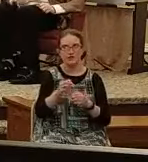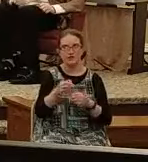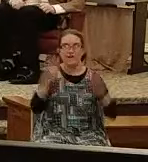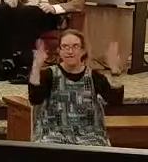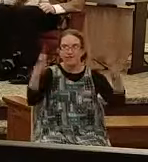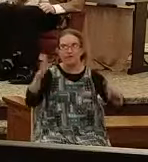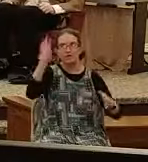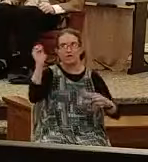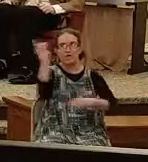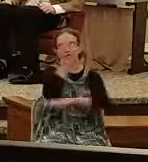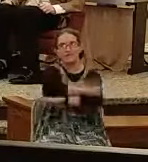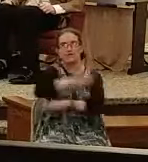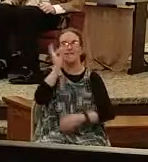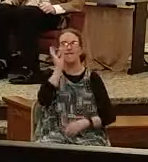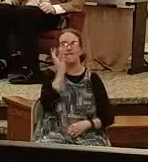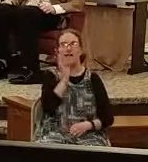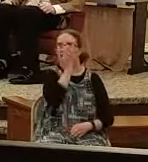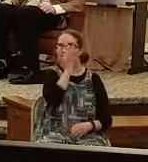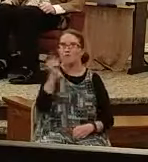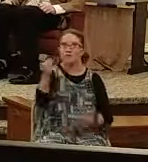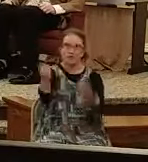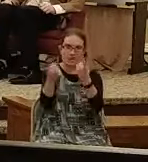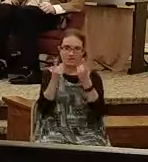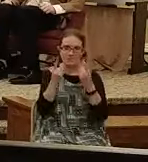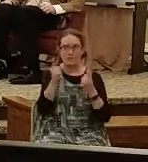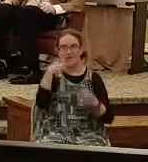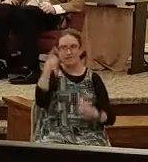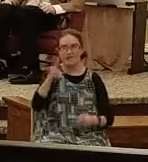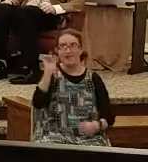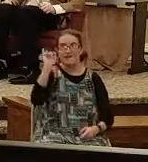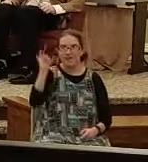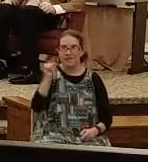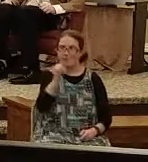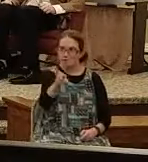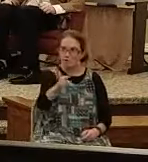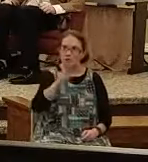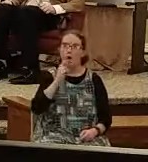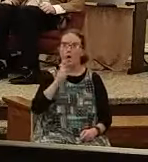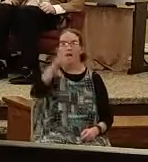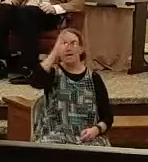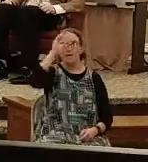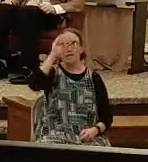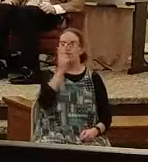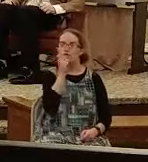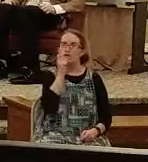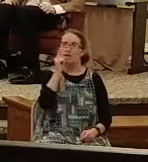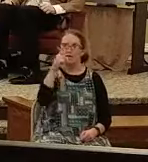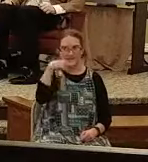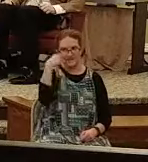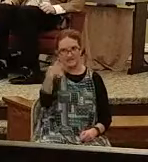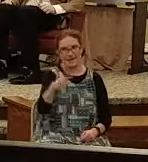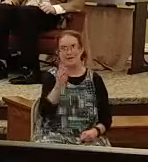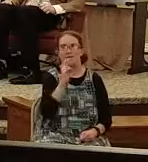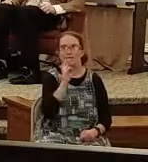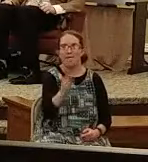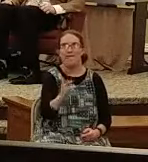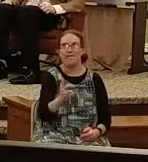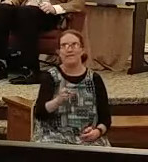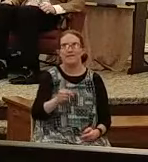40-day fast. And he first comes to him and said, if you are who you say you are.